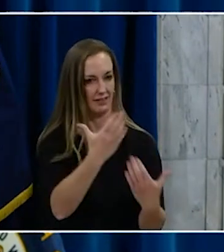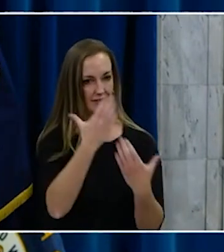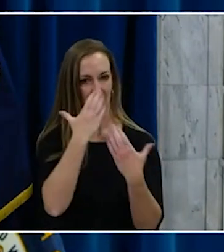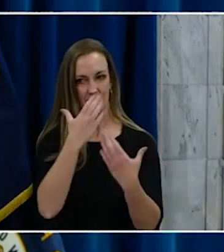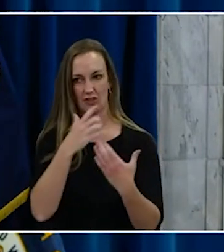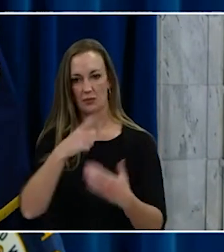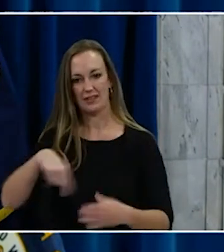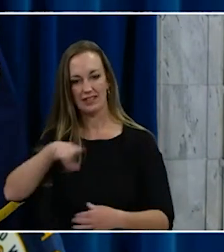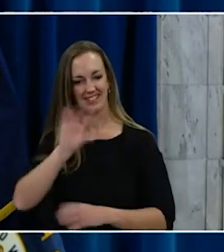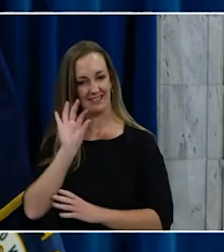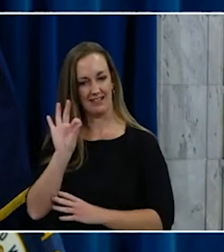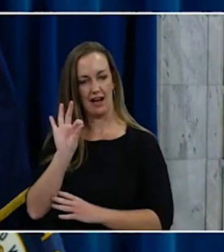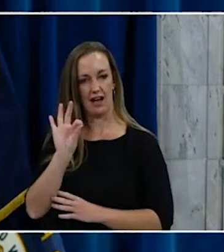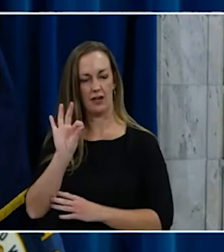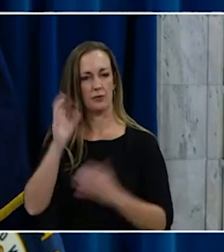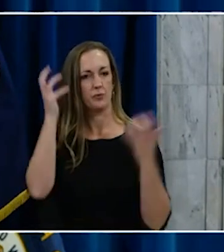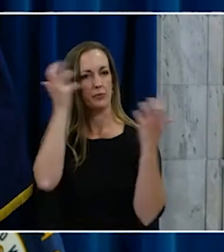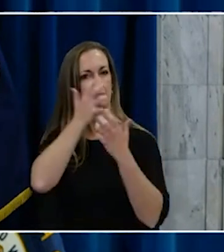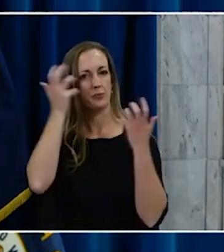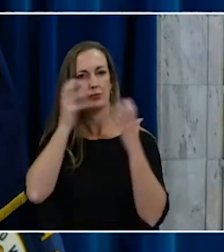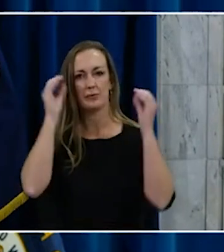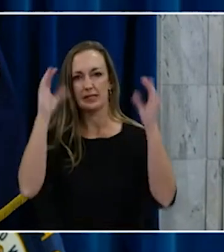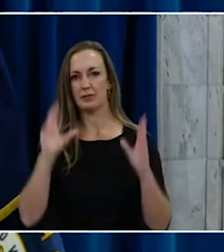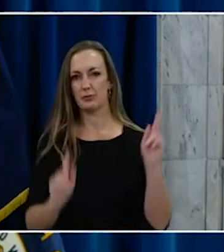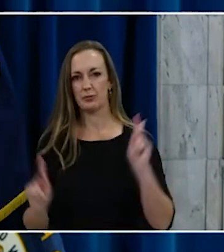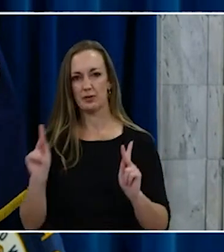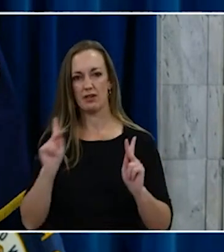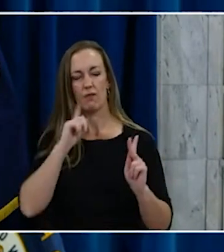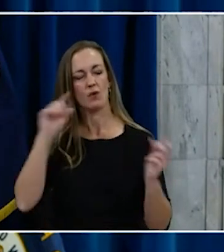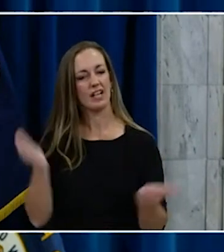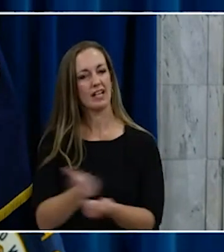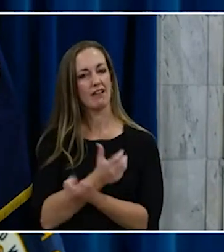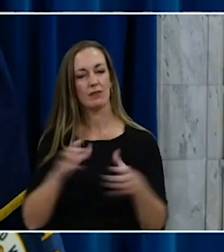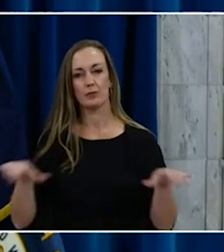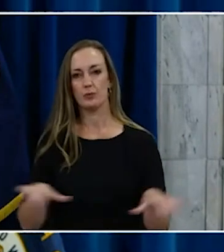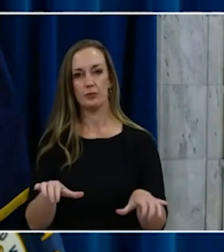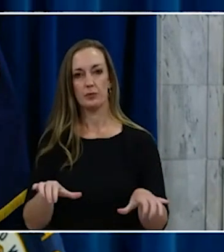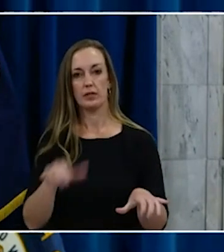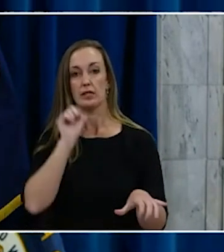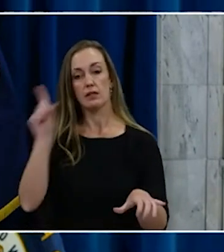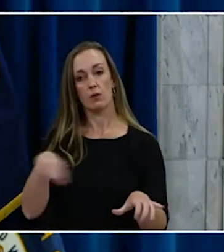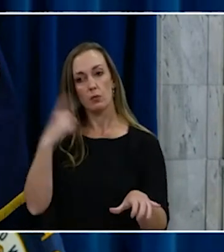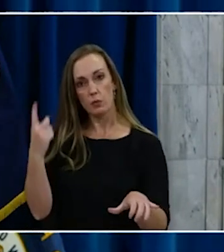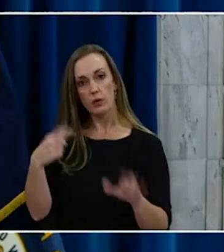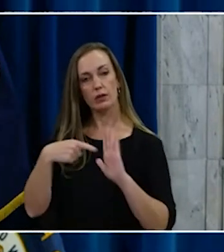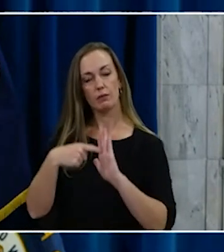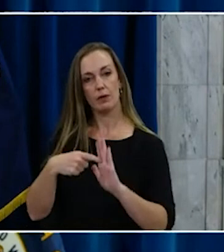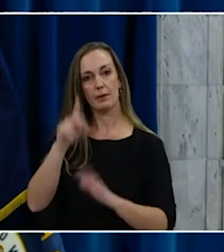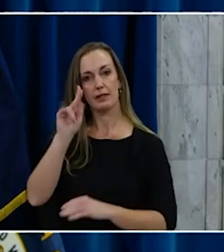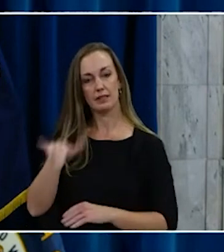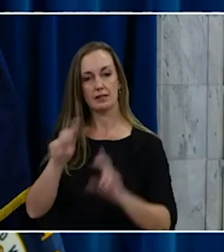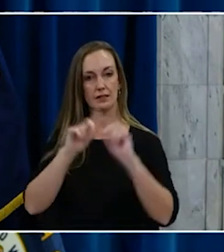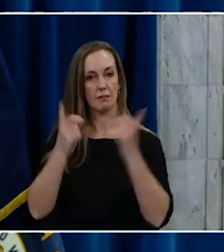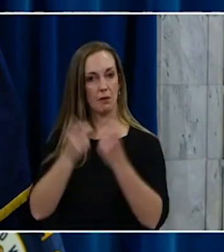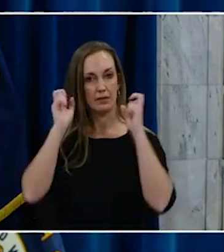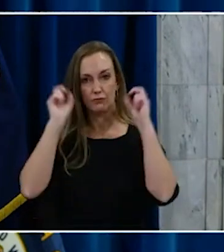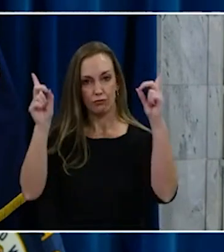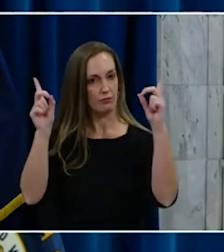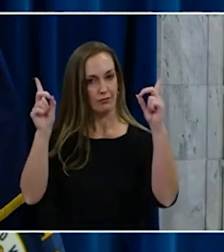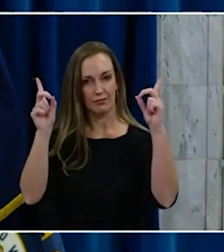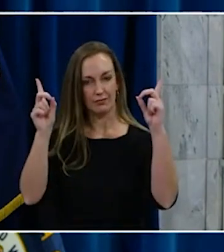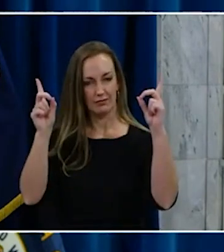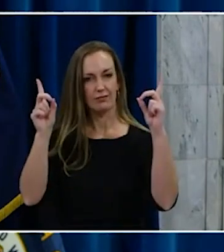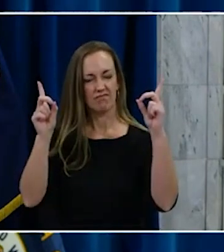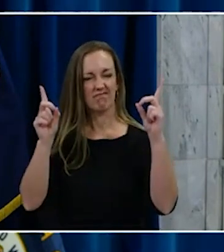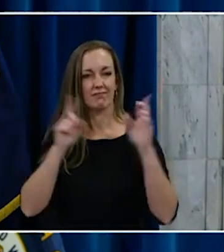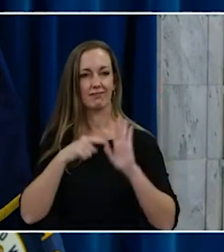to these 9 exceptional teachers for all you do, not just on behalf of the Kentucky Department of Education, but